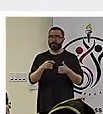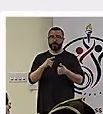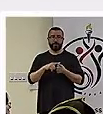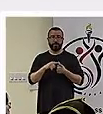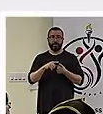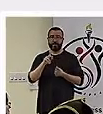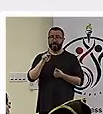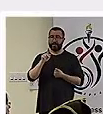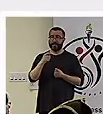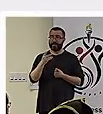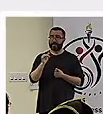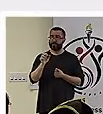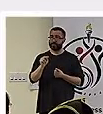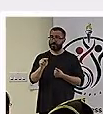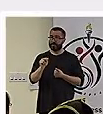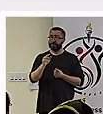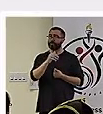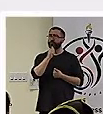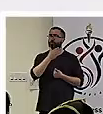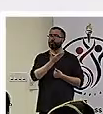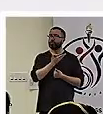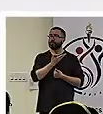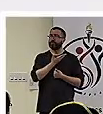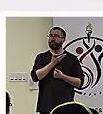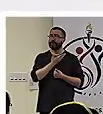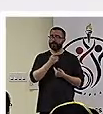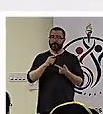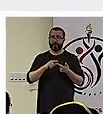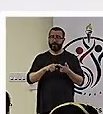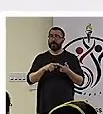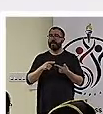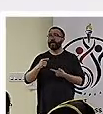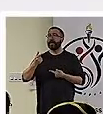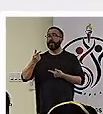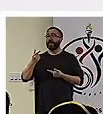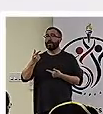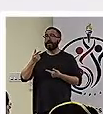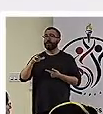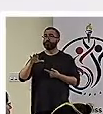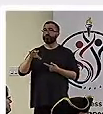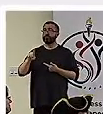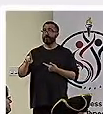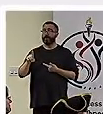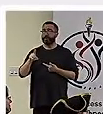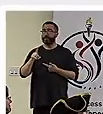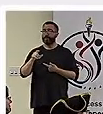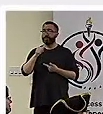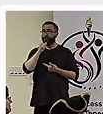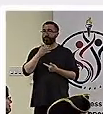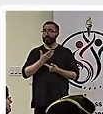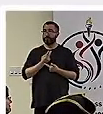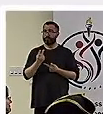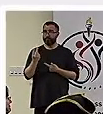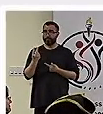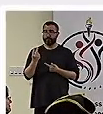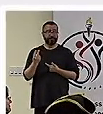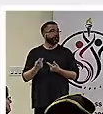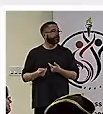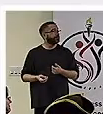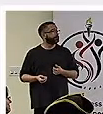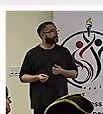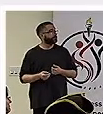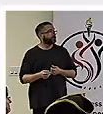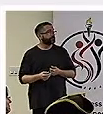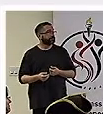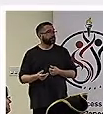Hebb, is joined by his granddaughters, Taylor Carvery and Aria Carvery.